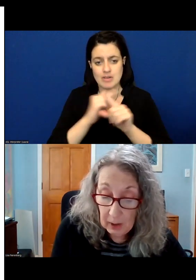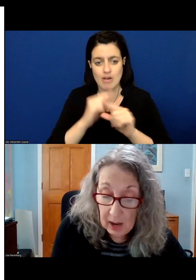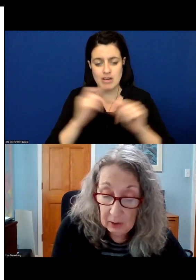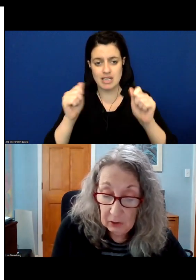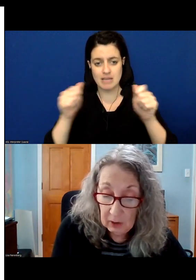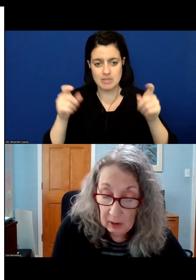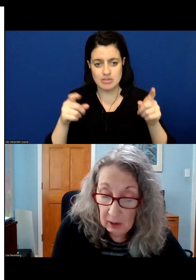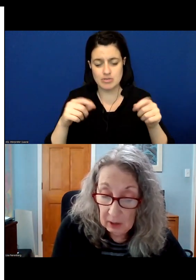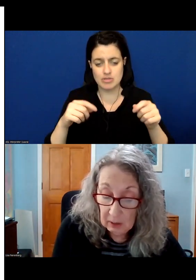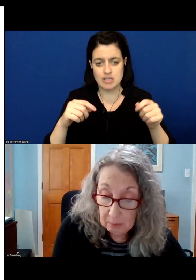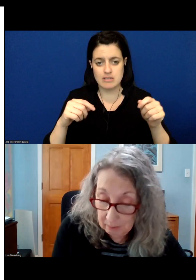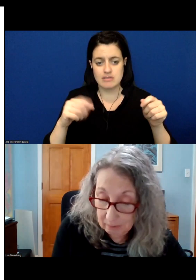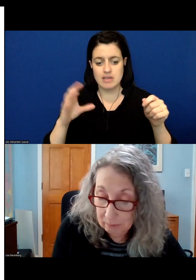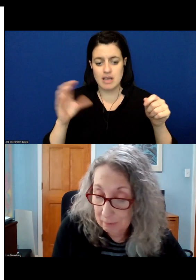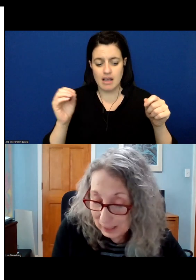and